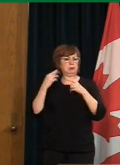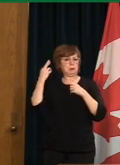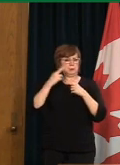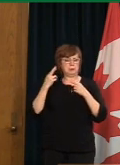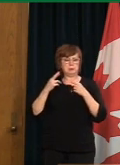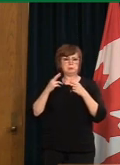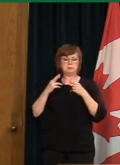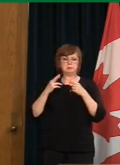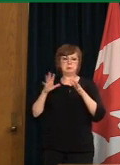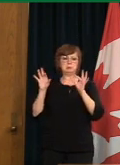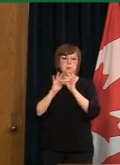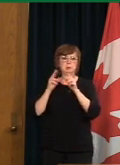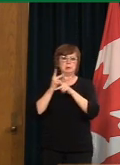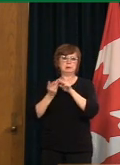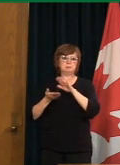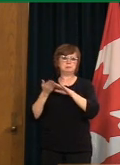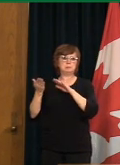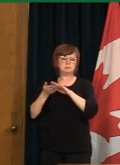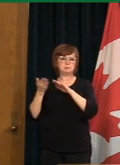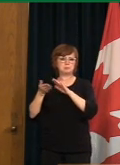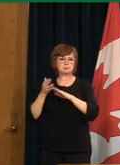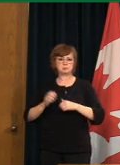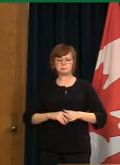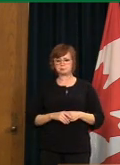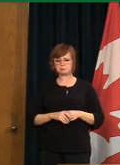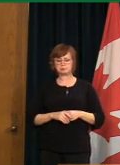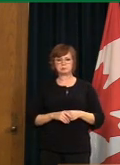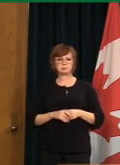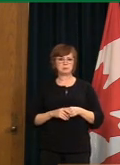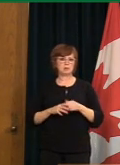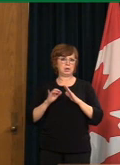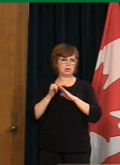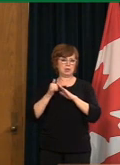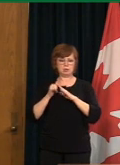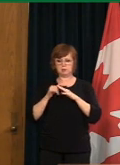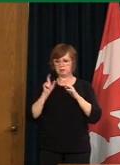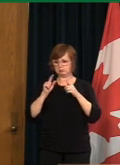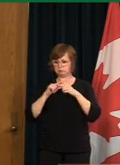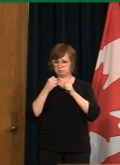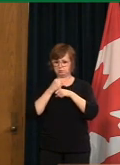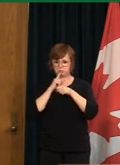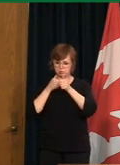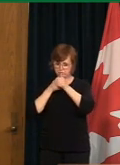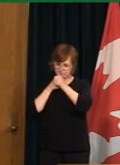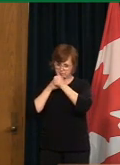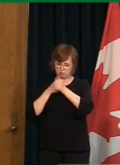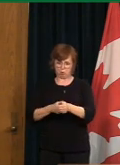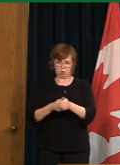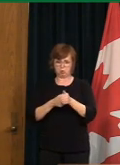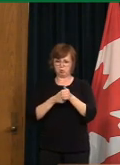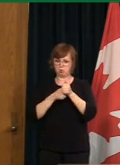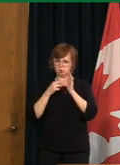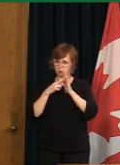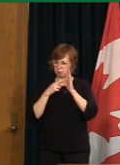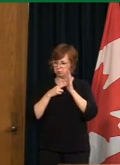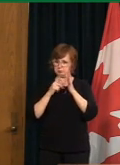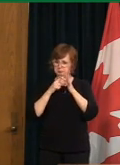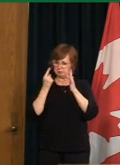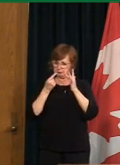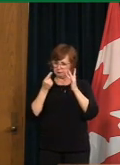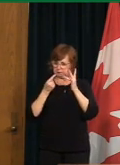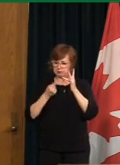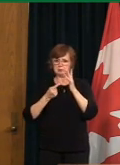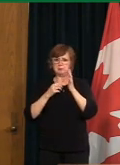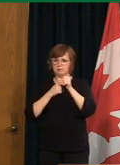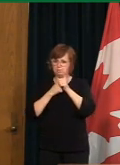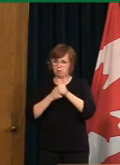and to do so even more safely than we have. By ensuring, yes, we are following all of the existing guidelines that are in